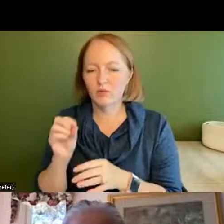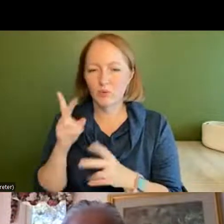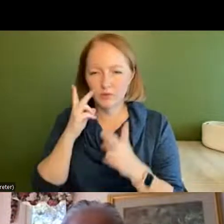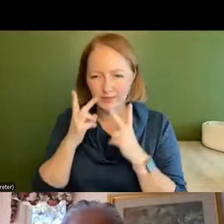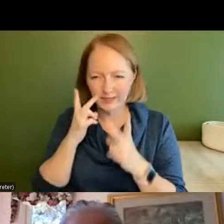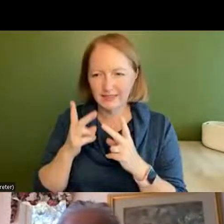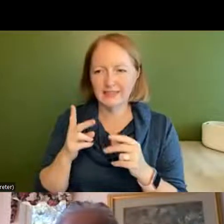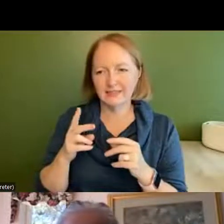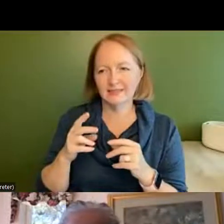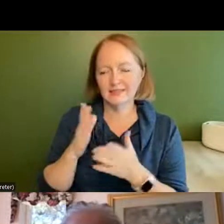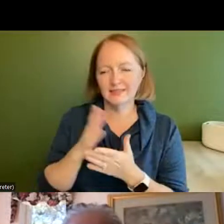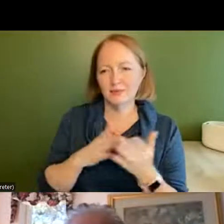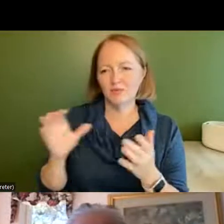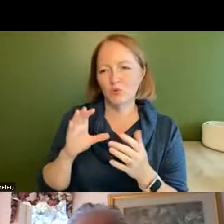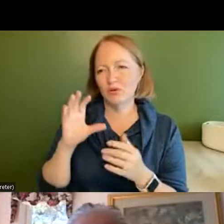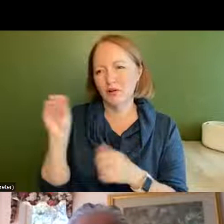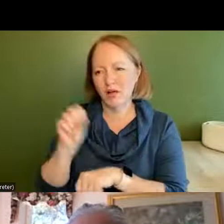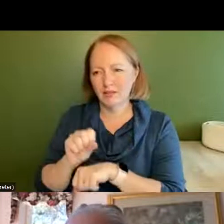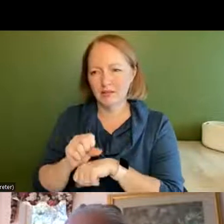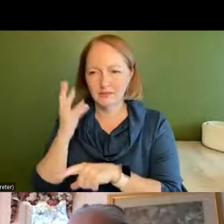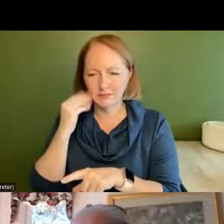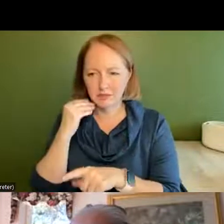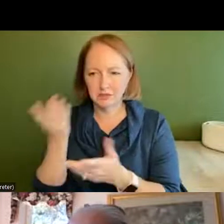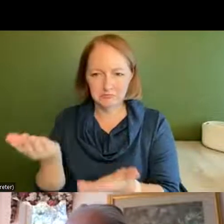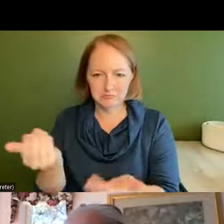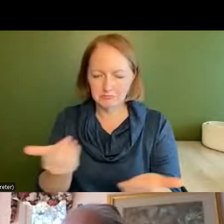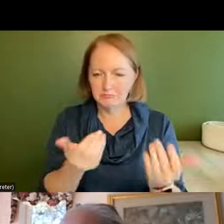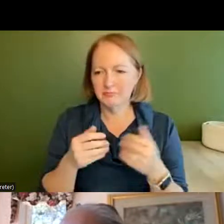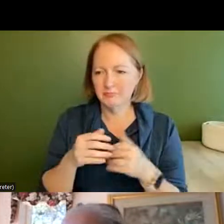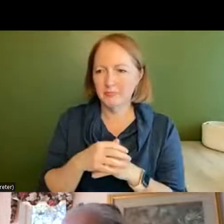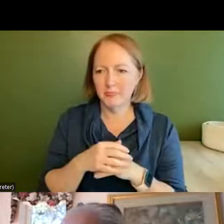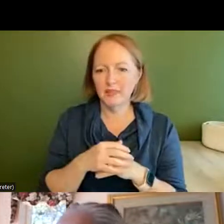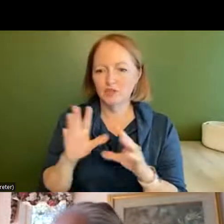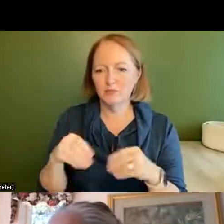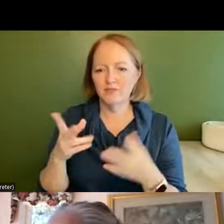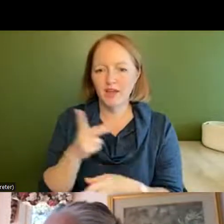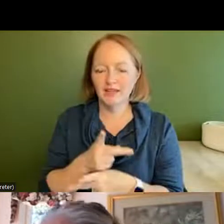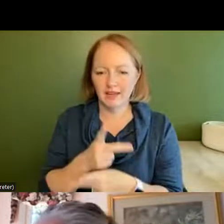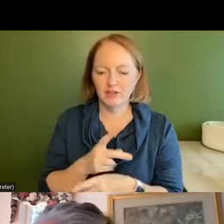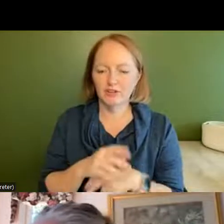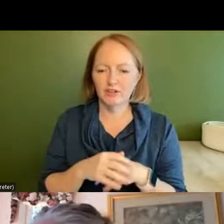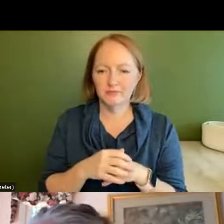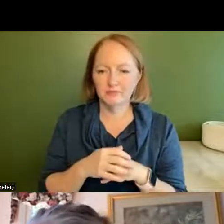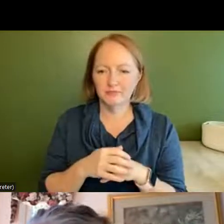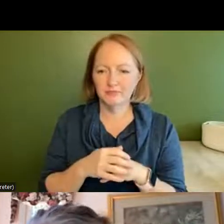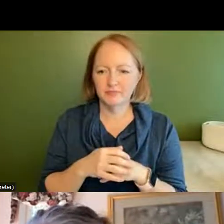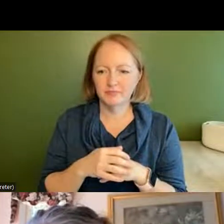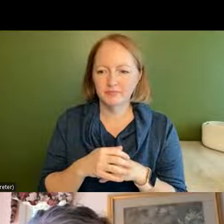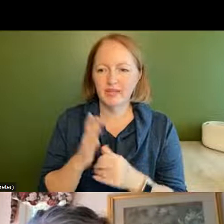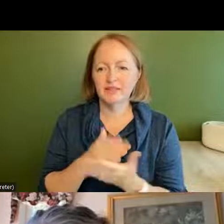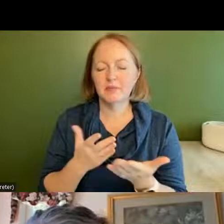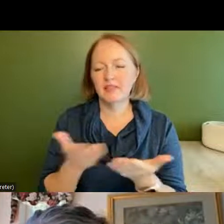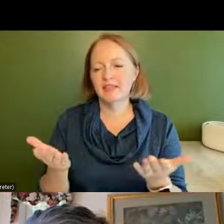seen some of your colleagues experience perhaps in providing care, and some of those things that have